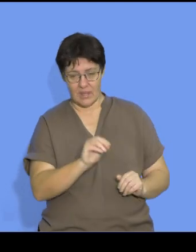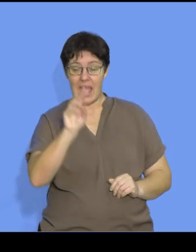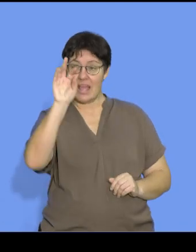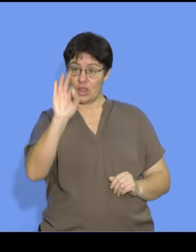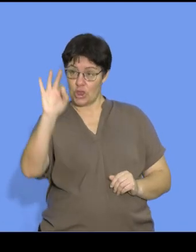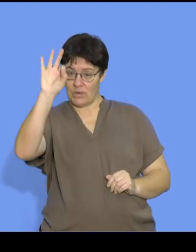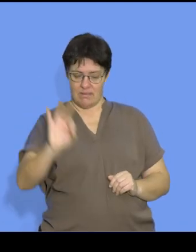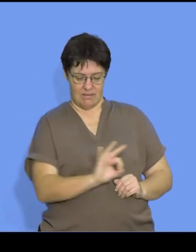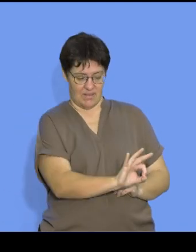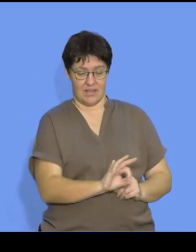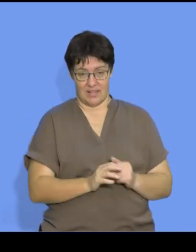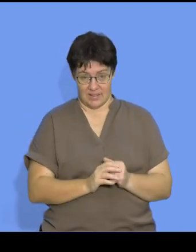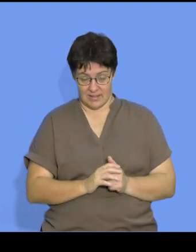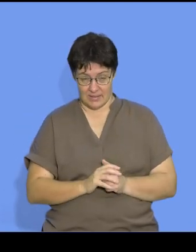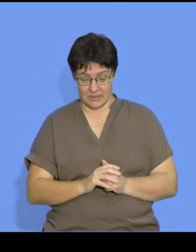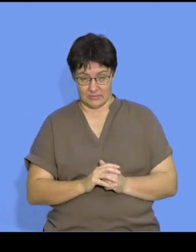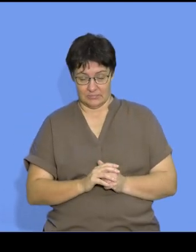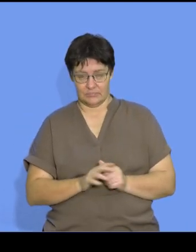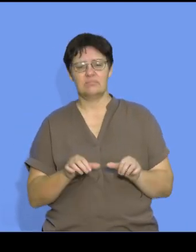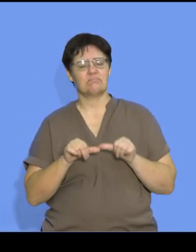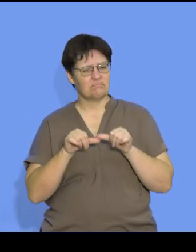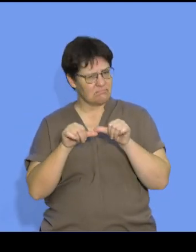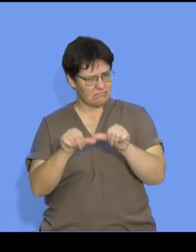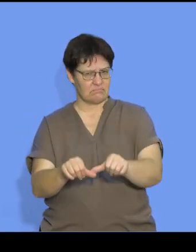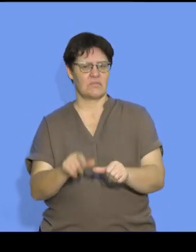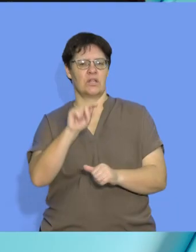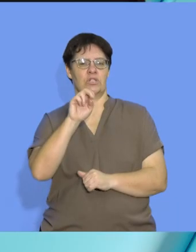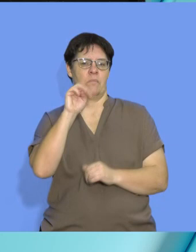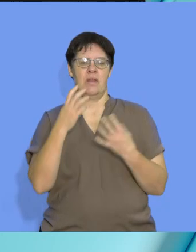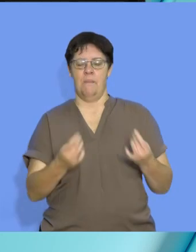is. We can continue using term